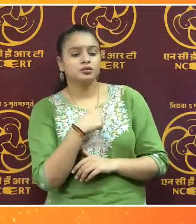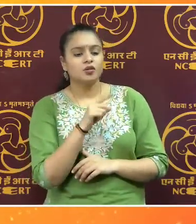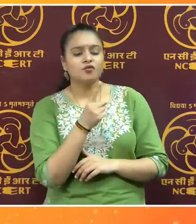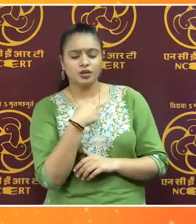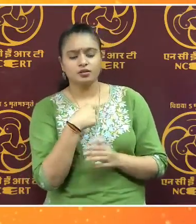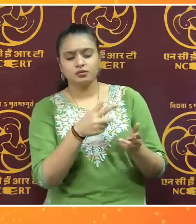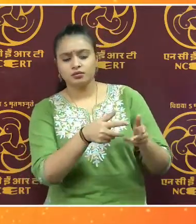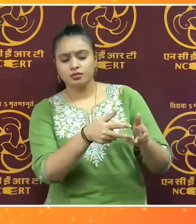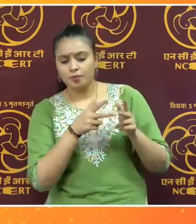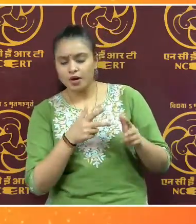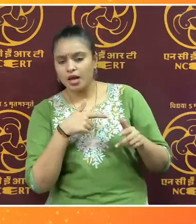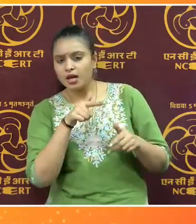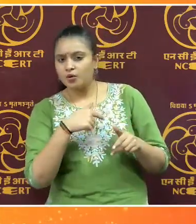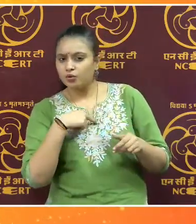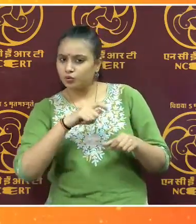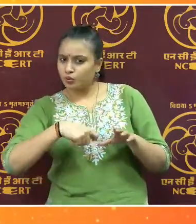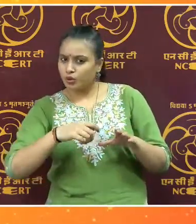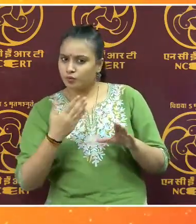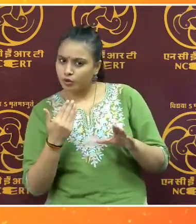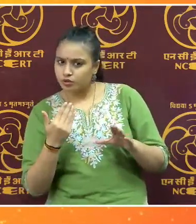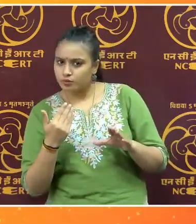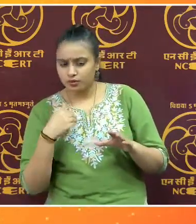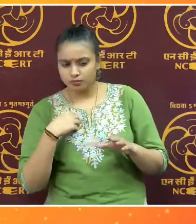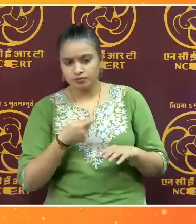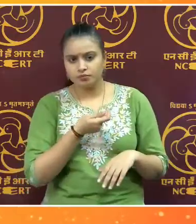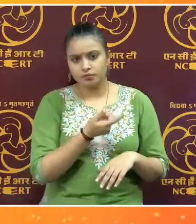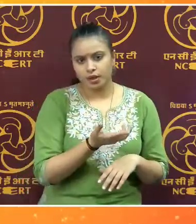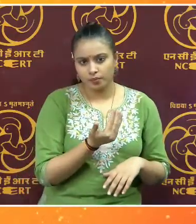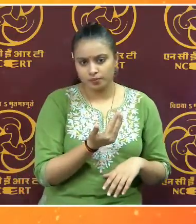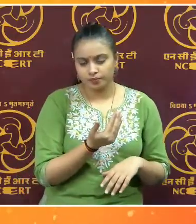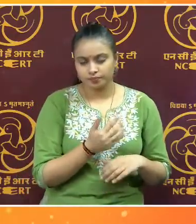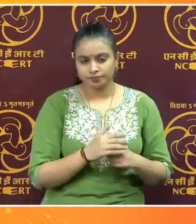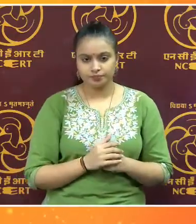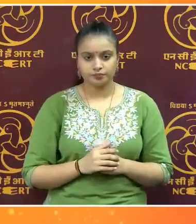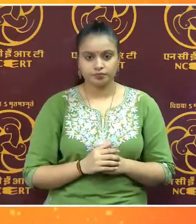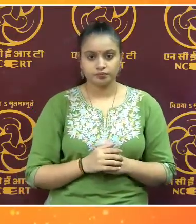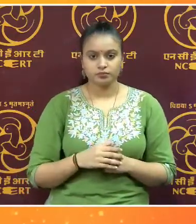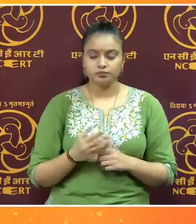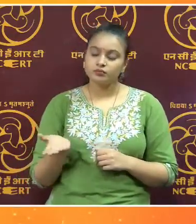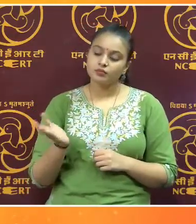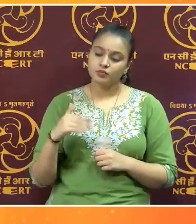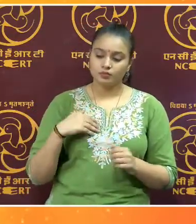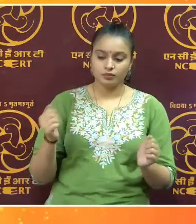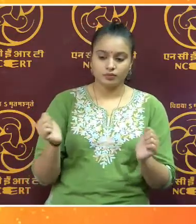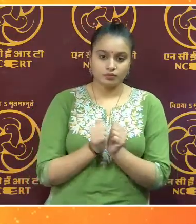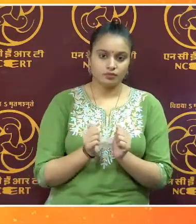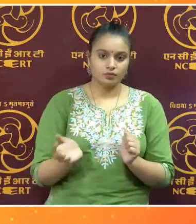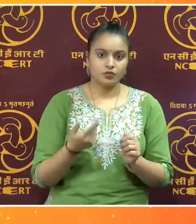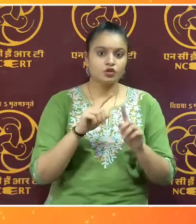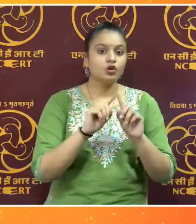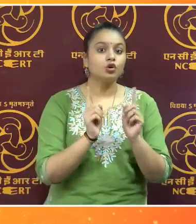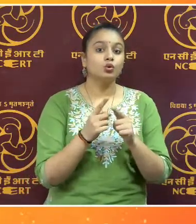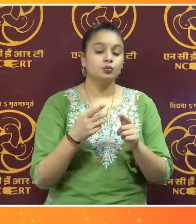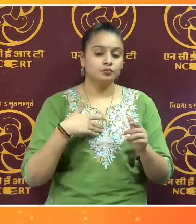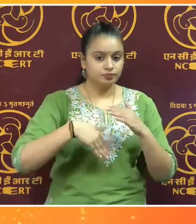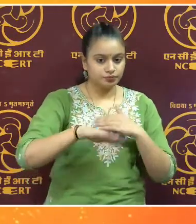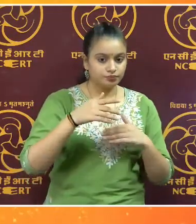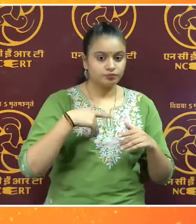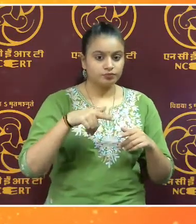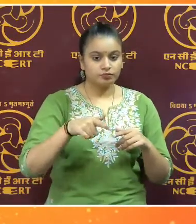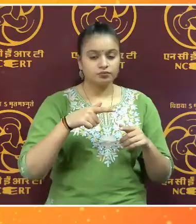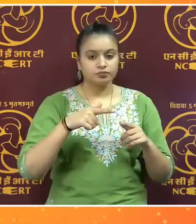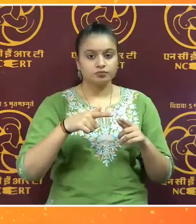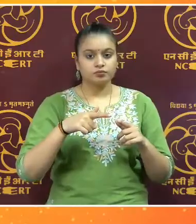tell me if you are able to cook, then I'll be able to feed you. Right. Okay. Come with me, I will take you to my room. It's over the